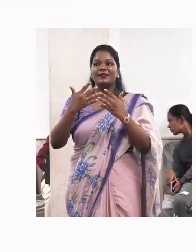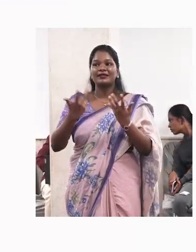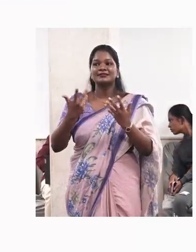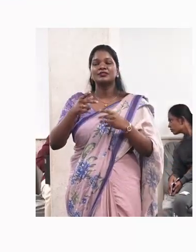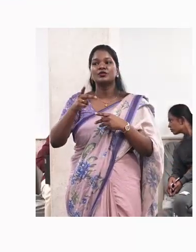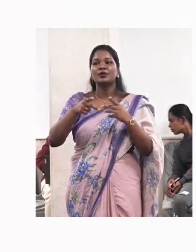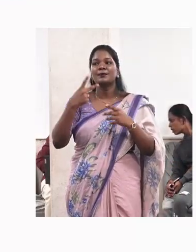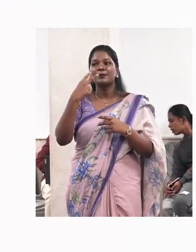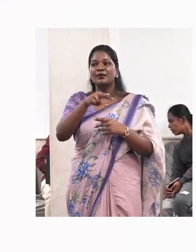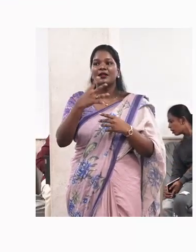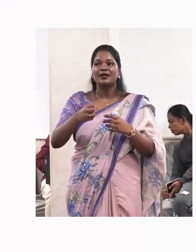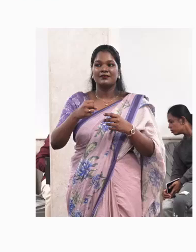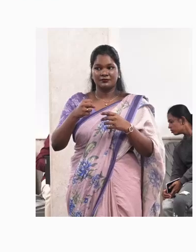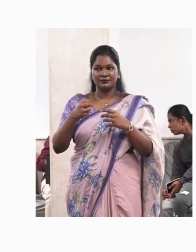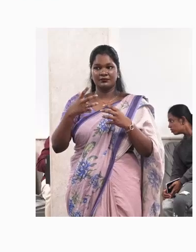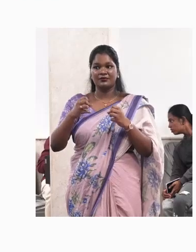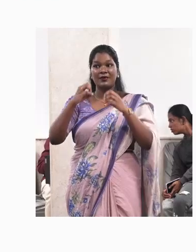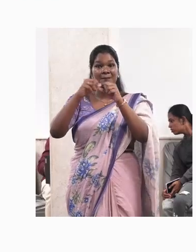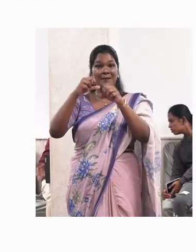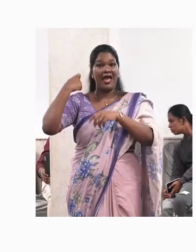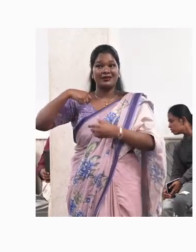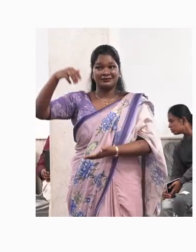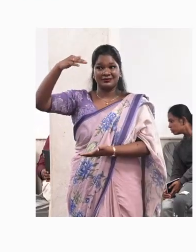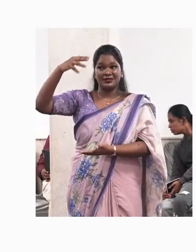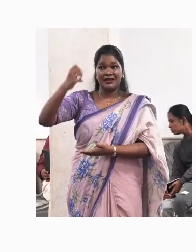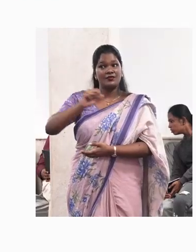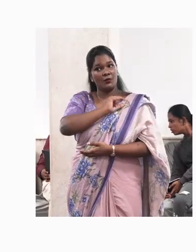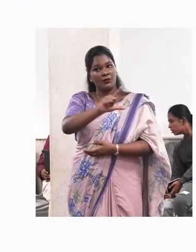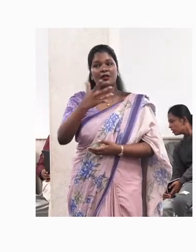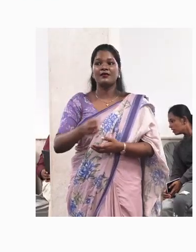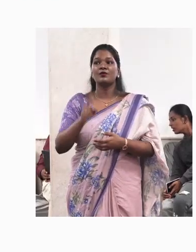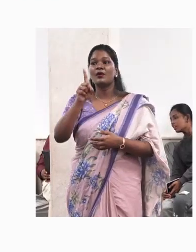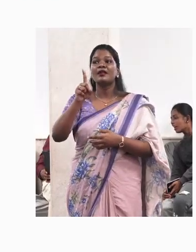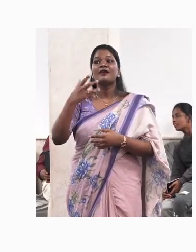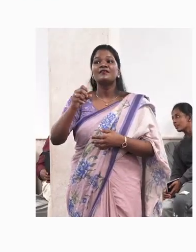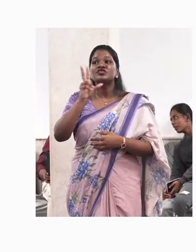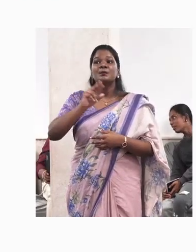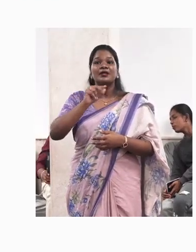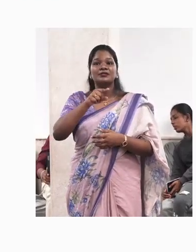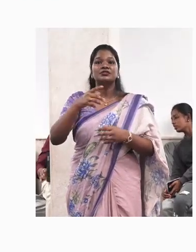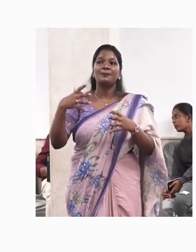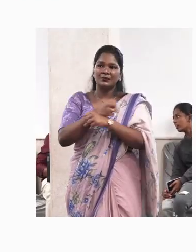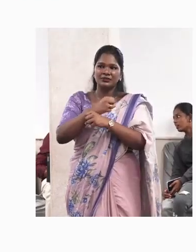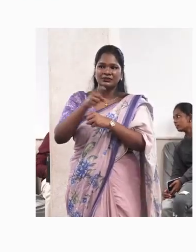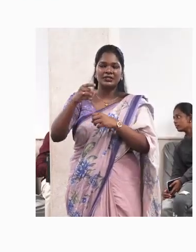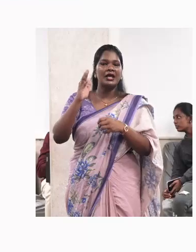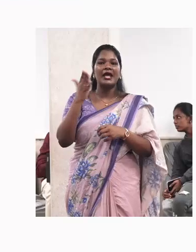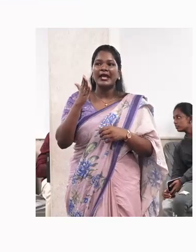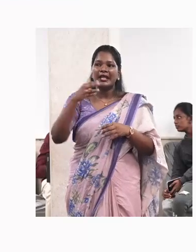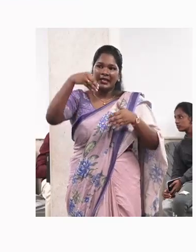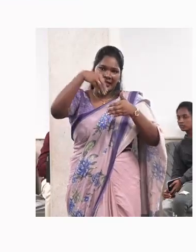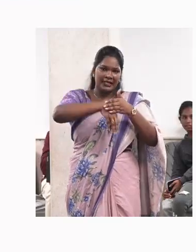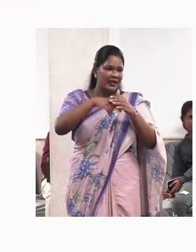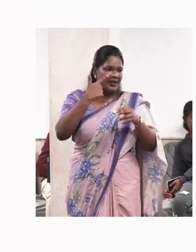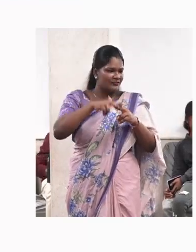you all please look under your seats? It's a bag like this. Every one of us has a bag like this. One of our speakers is missing their bag. It's got a green purse in it. So